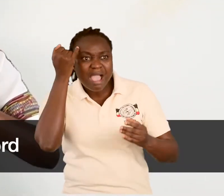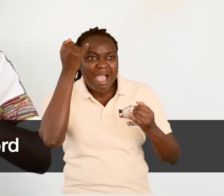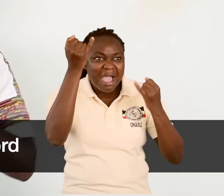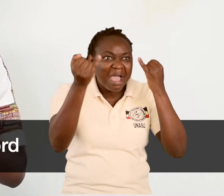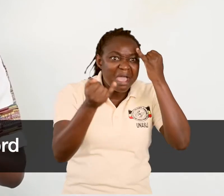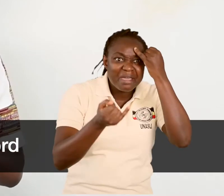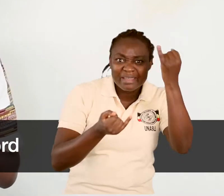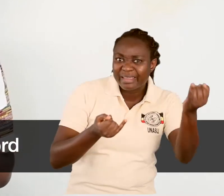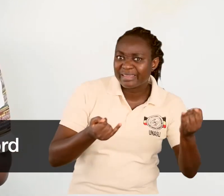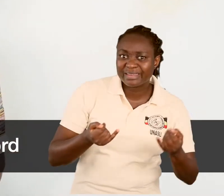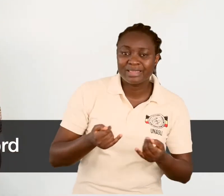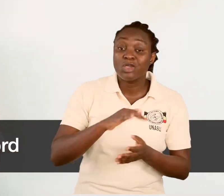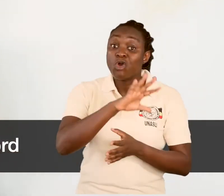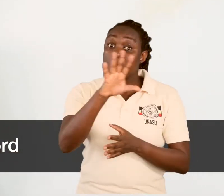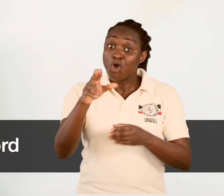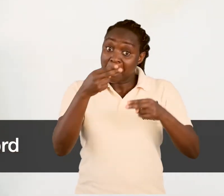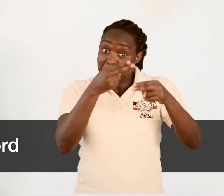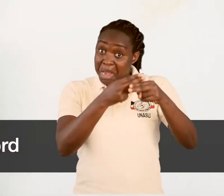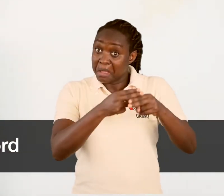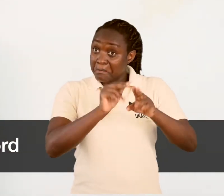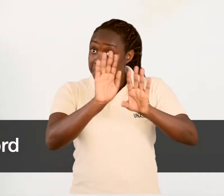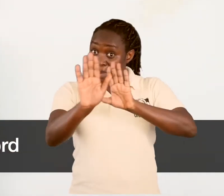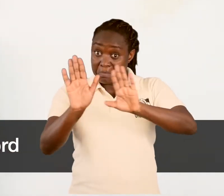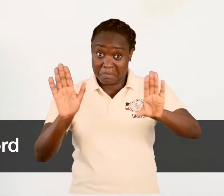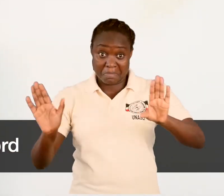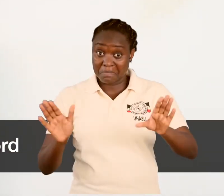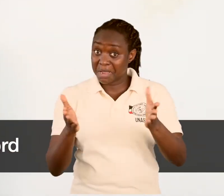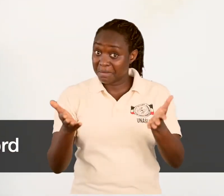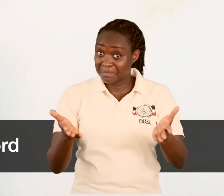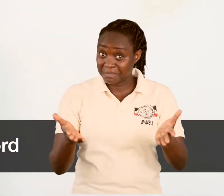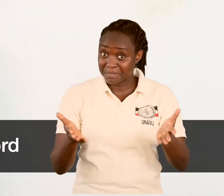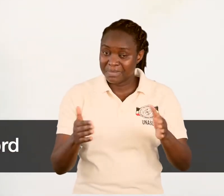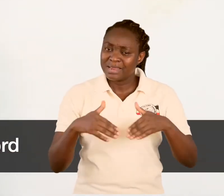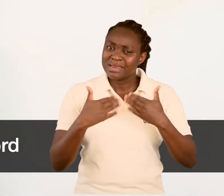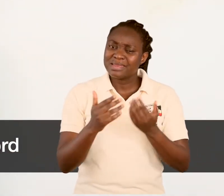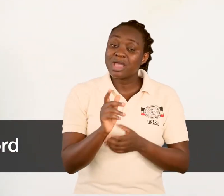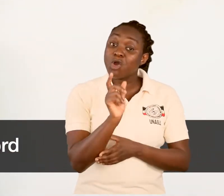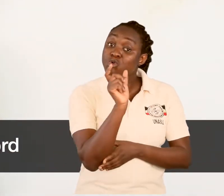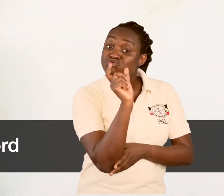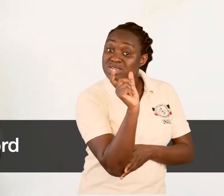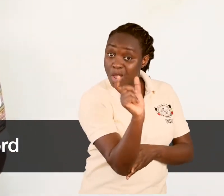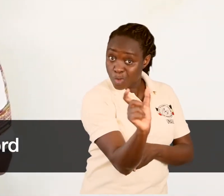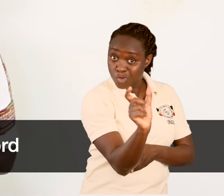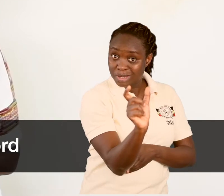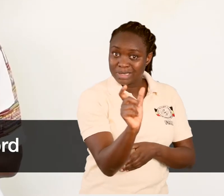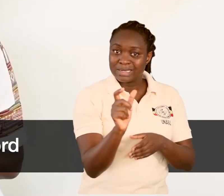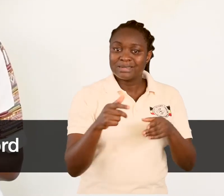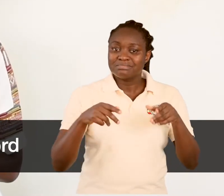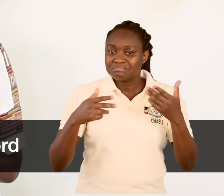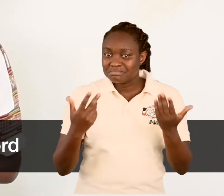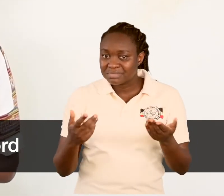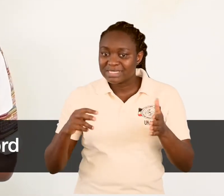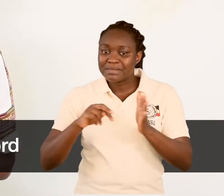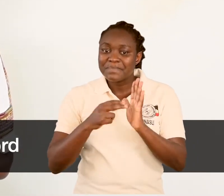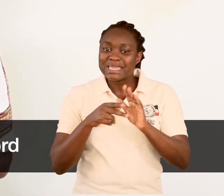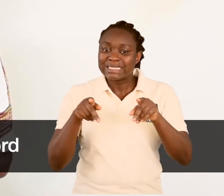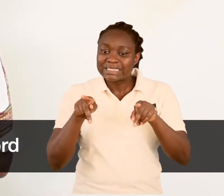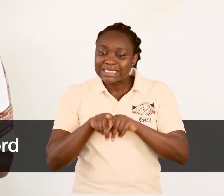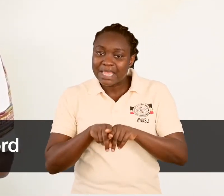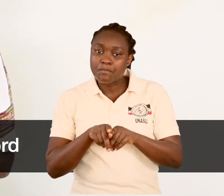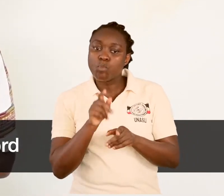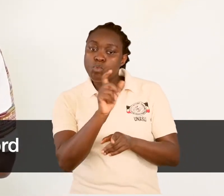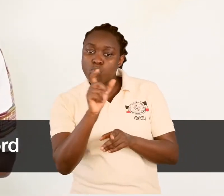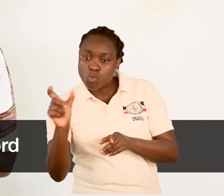all have names. Nouns are also called naming words.